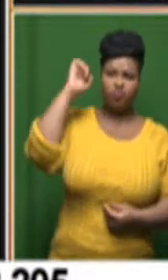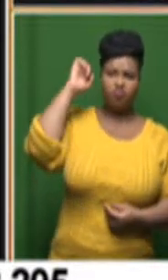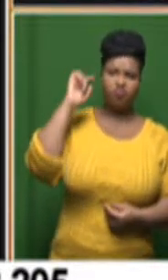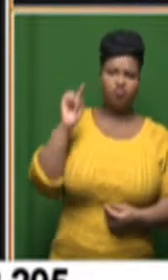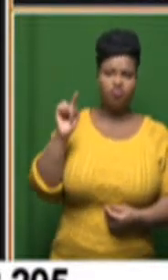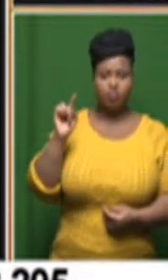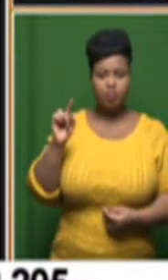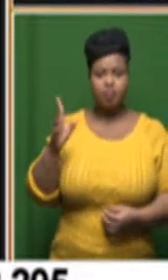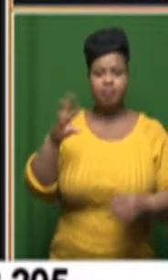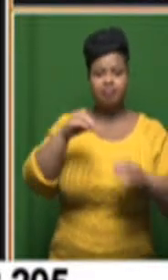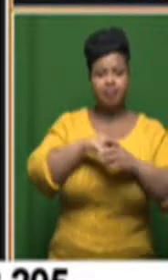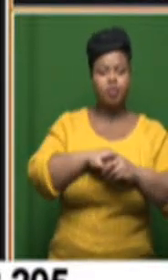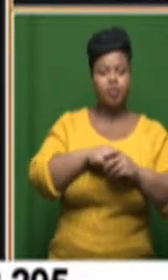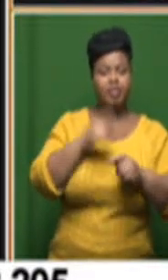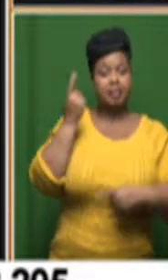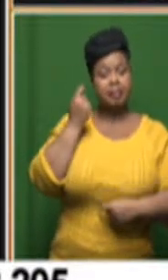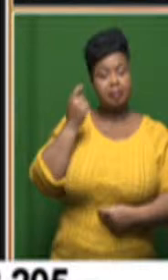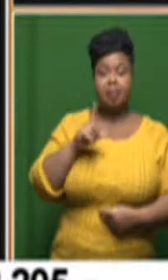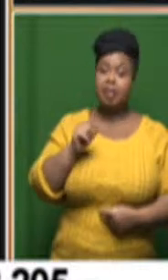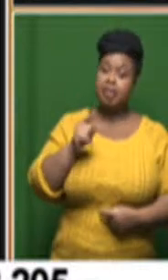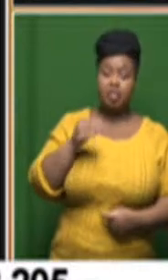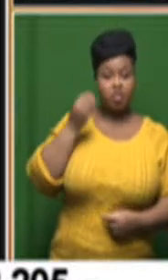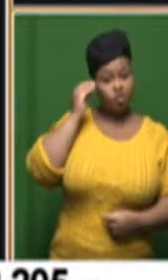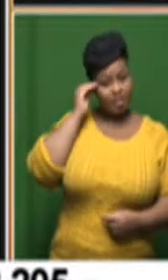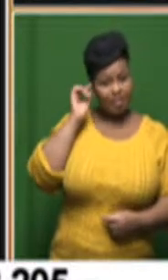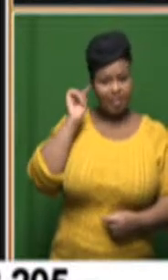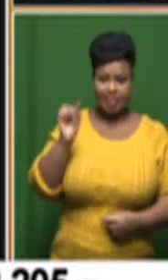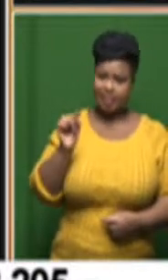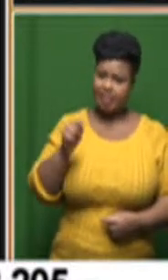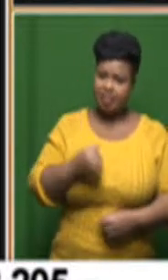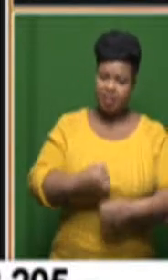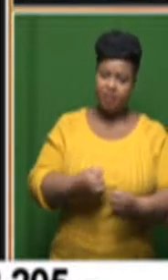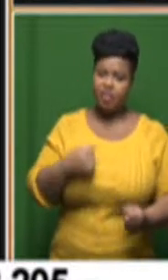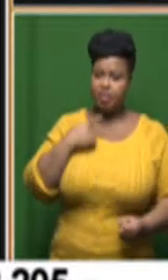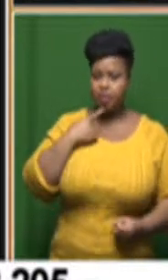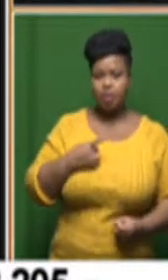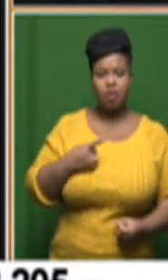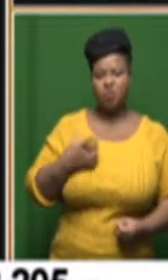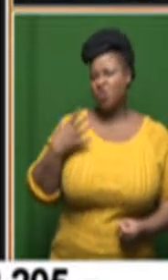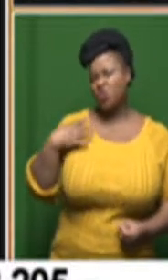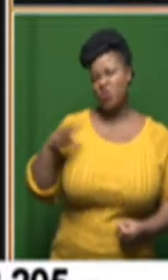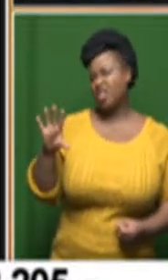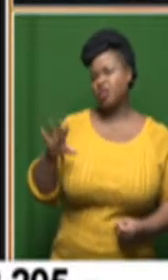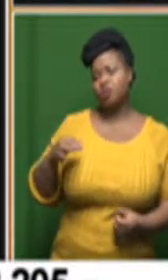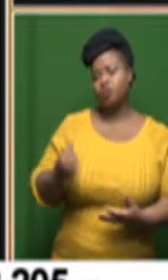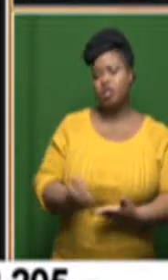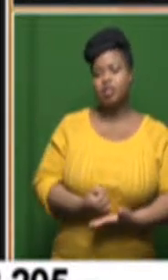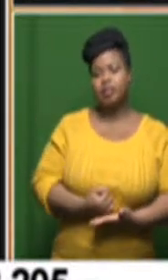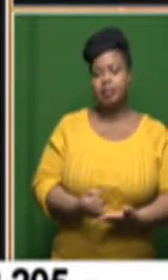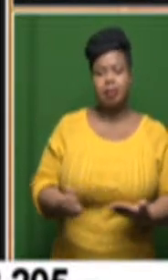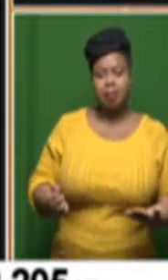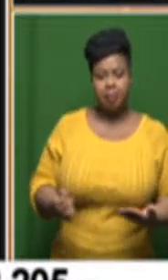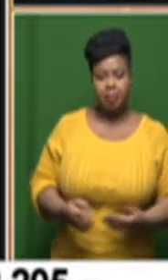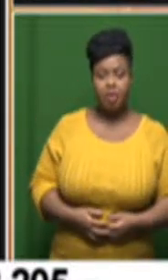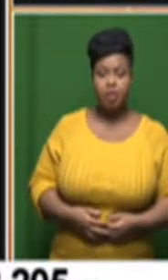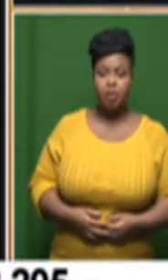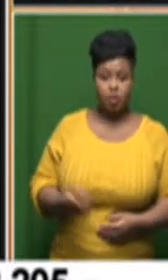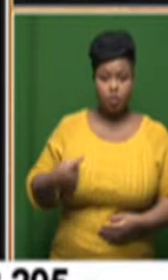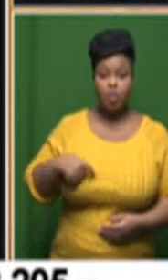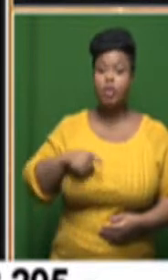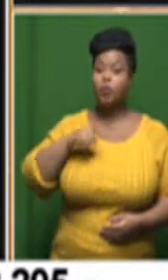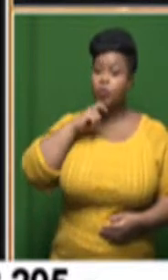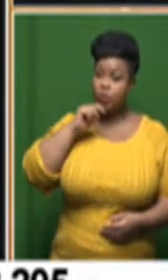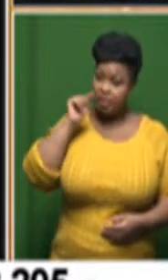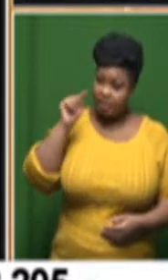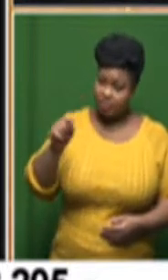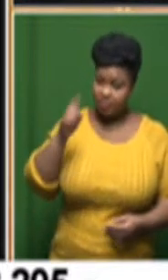of our towns. But very interesting, this didn't say to people, no, we don't want to register. We could use